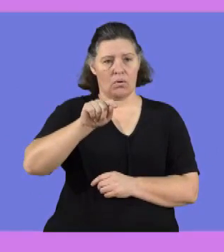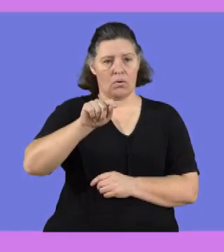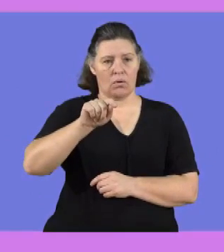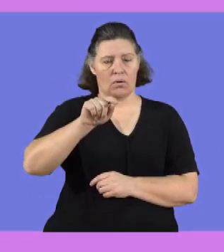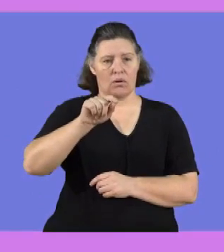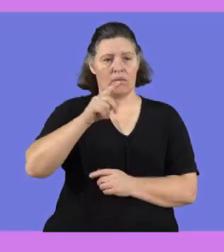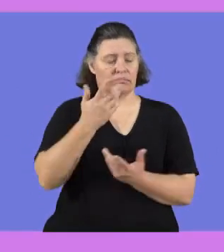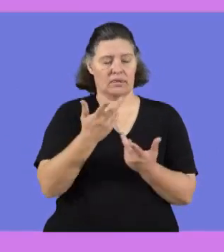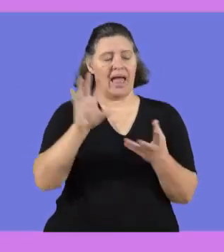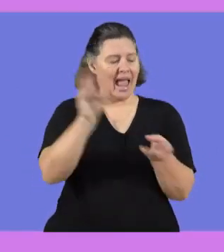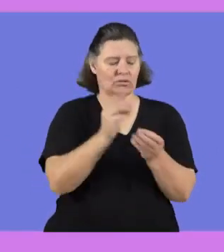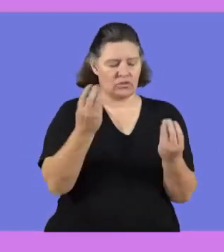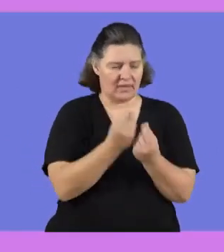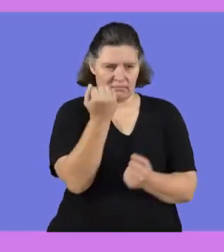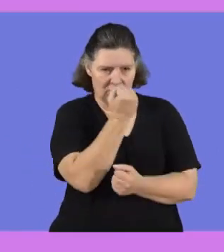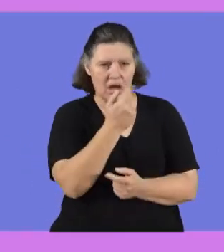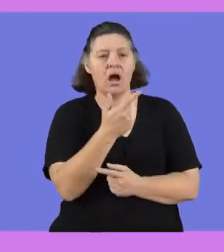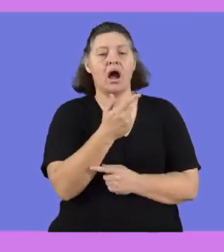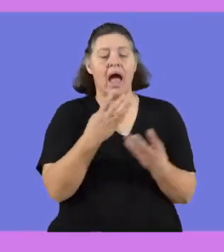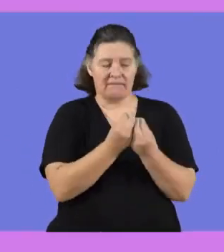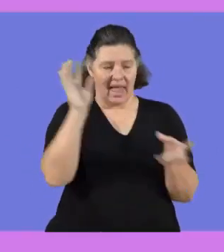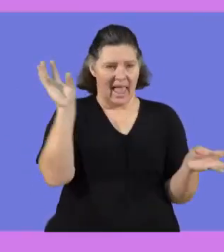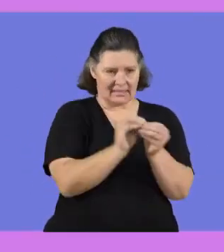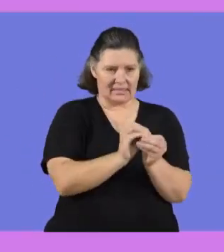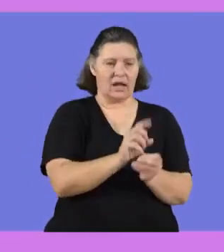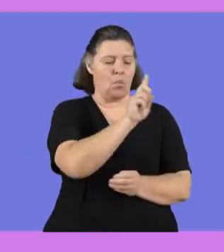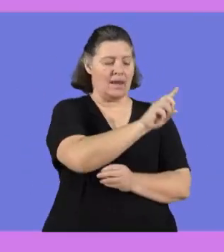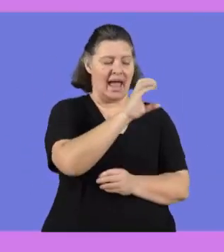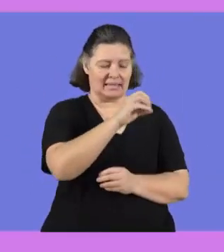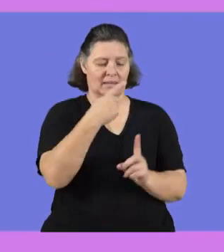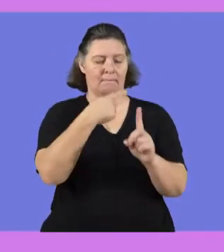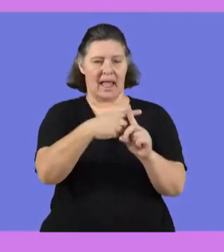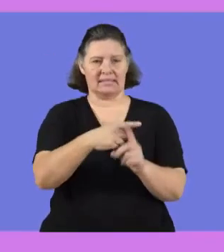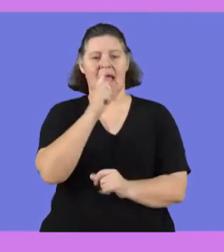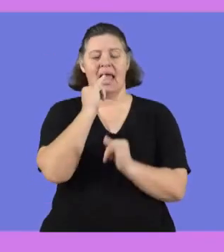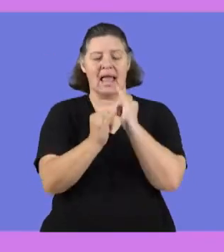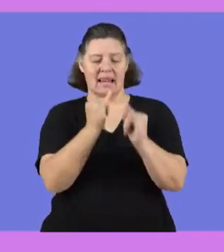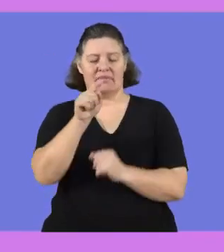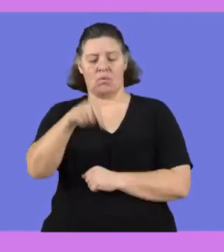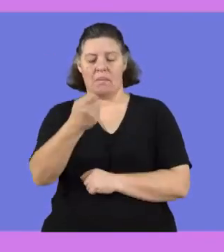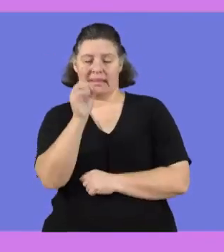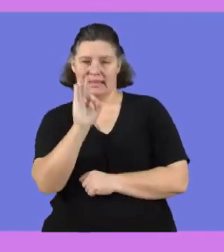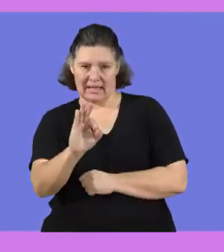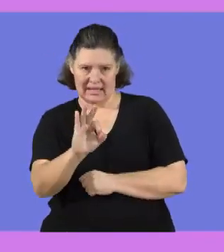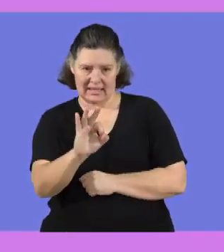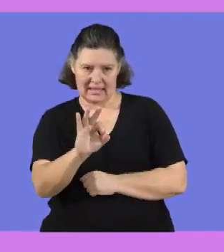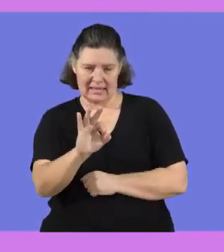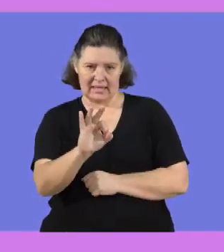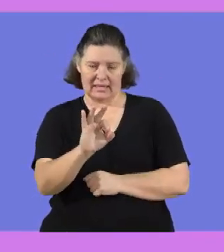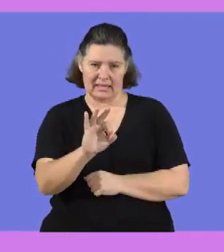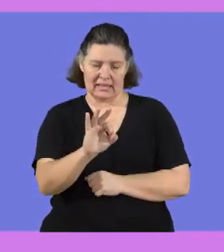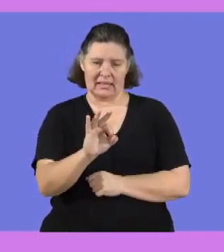11.3%. Let us add together. As we add together, we have 100 plus